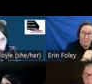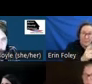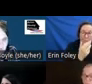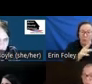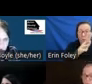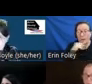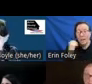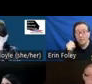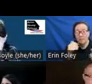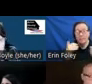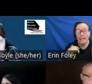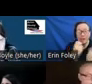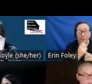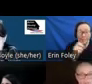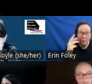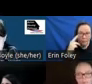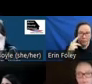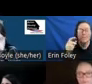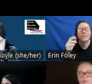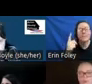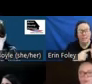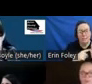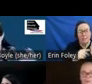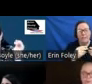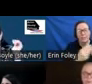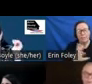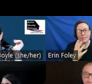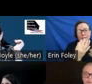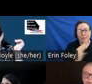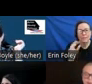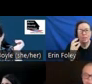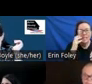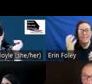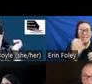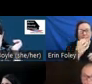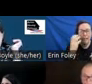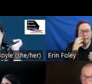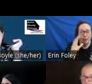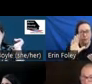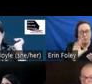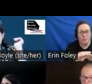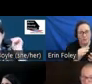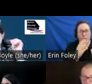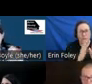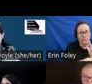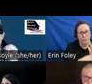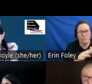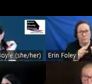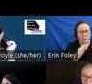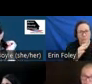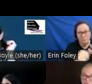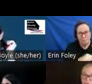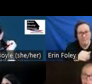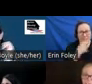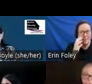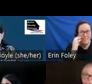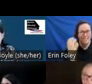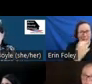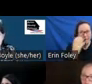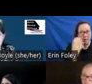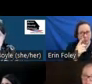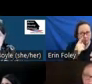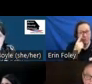safety reason for it, actually, honestly, they just ask, is the person on public benefits? You can get a free cell